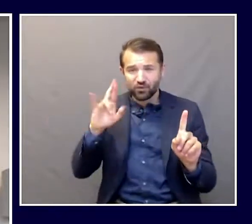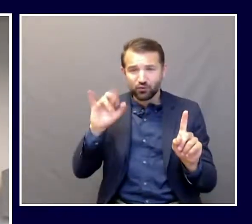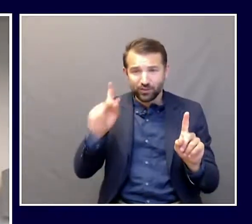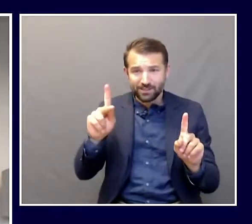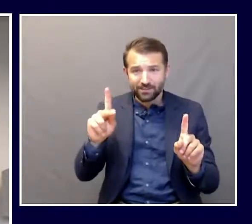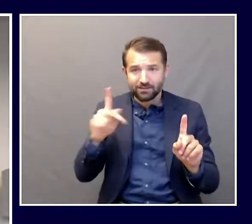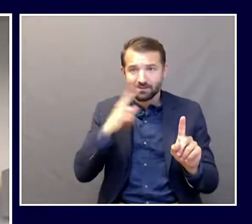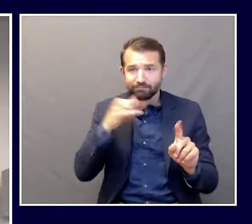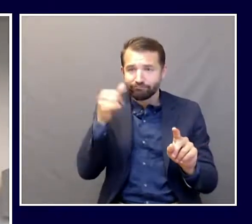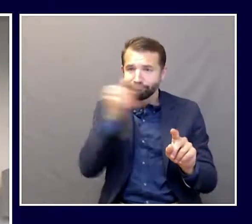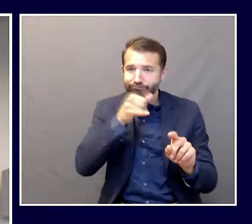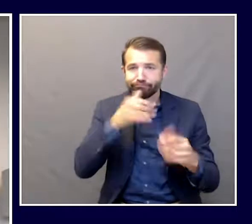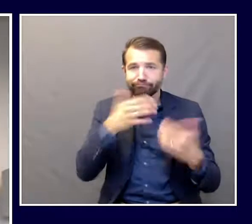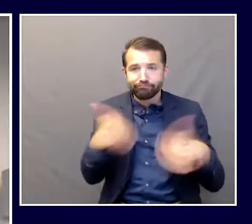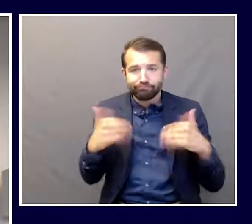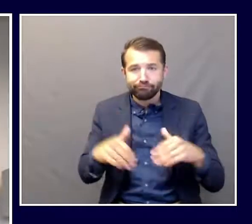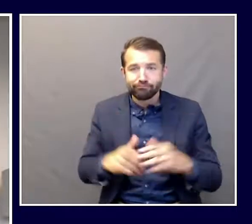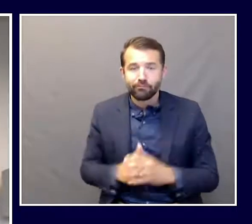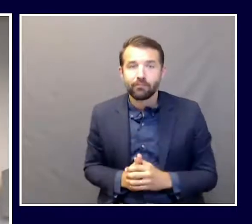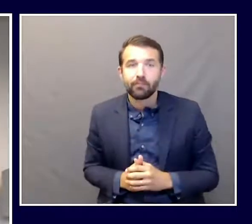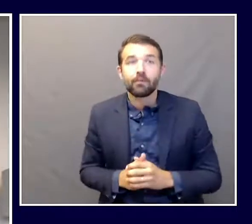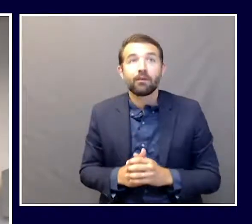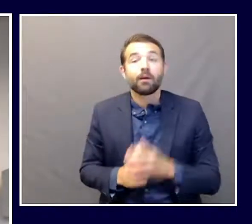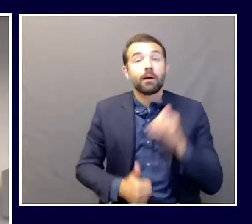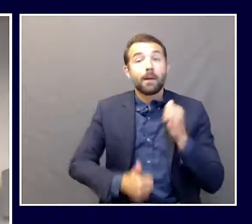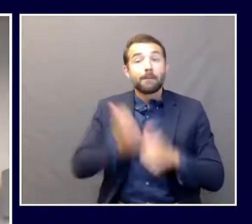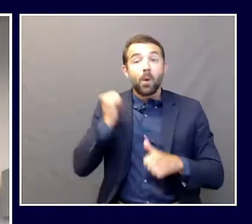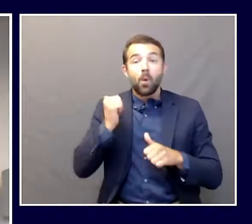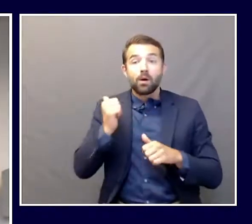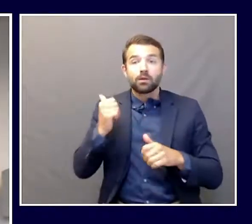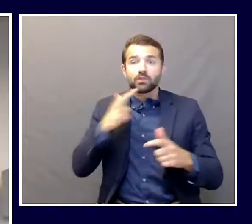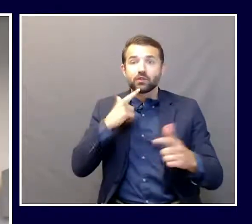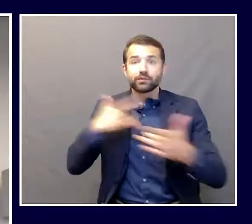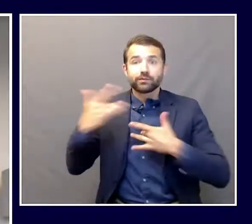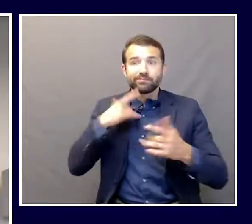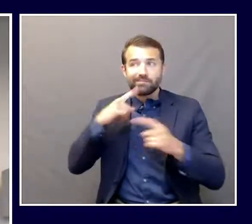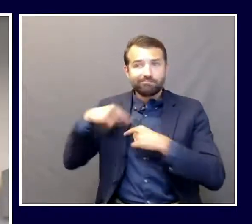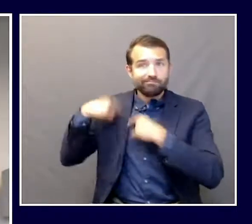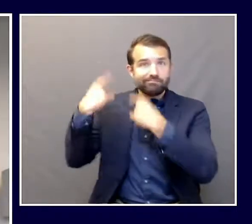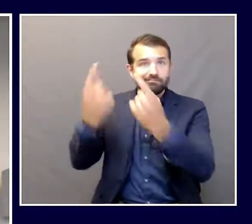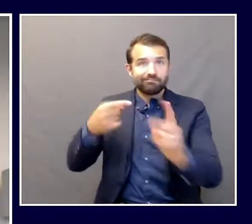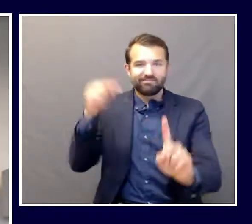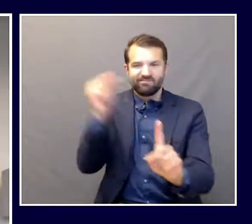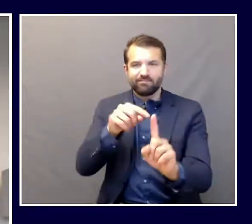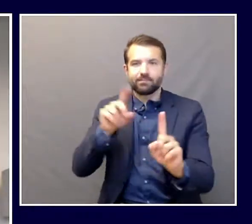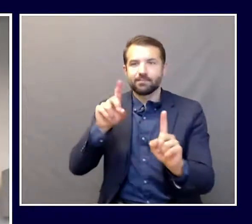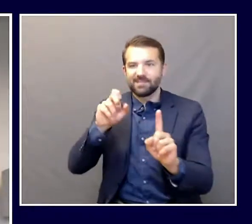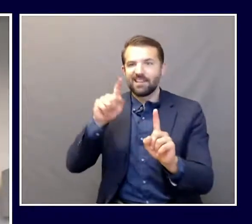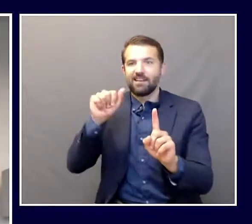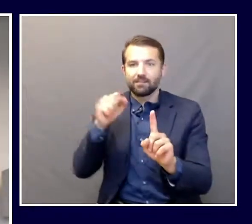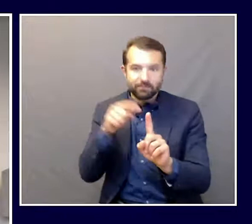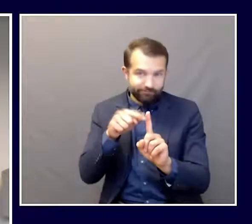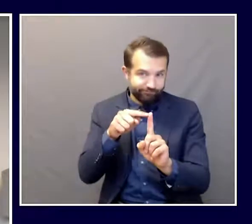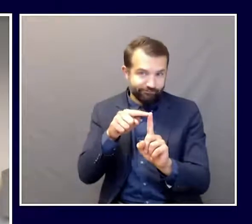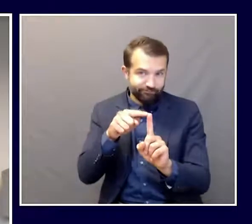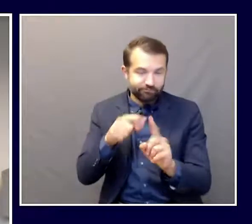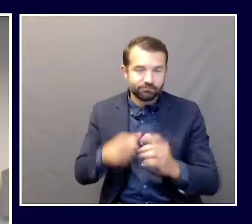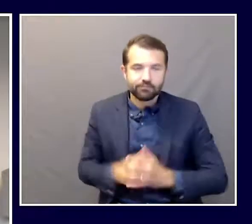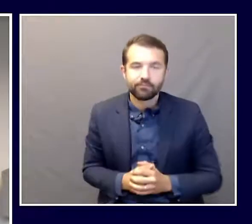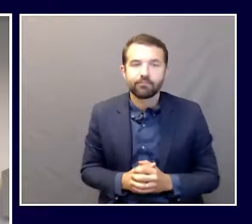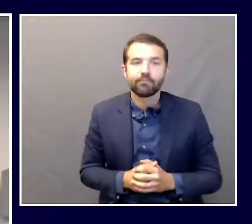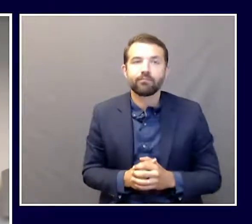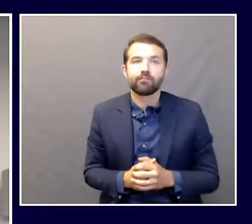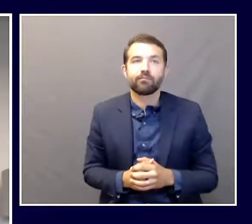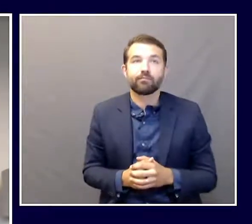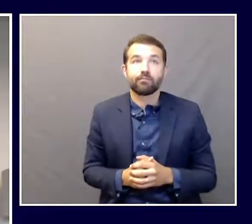date, the Delta variant is the most concerning variant that has been described, and one that again threatens to